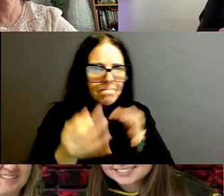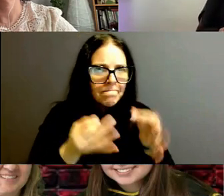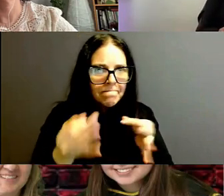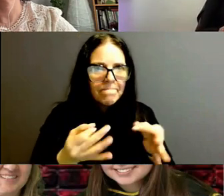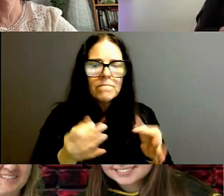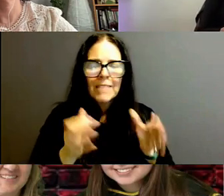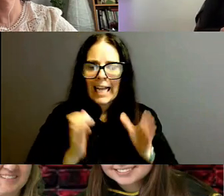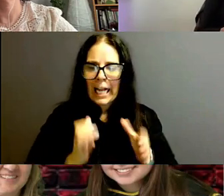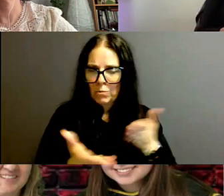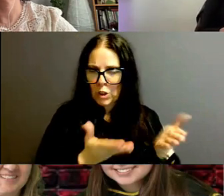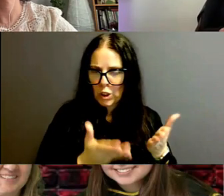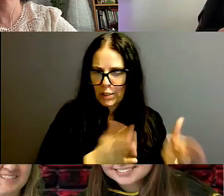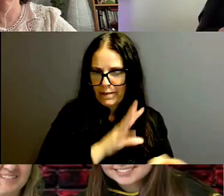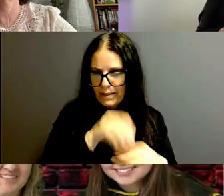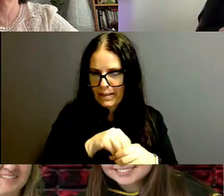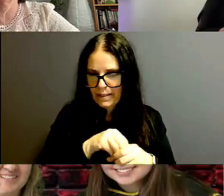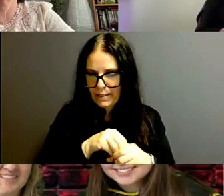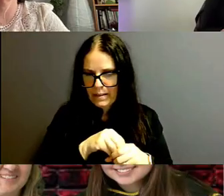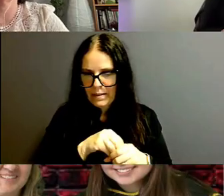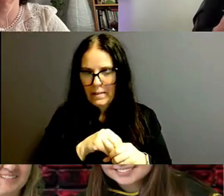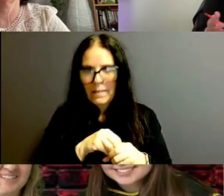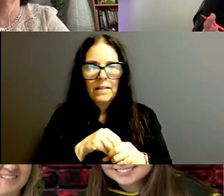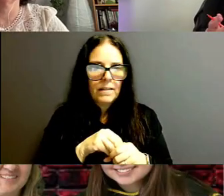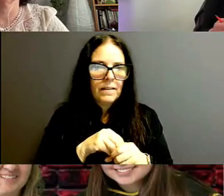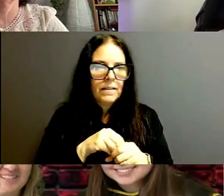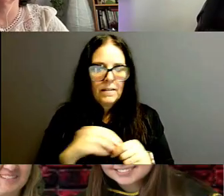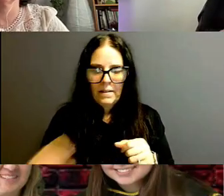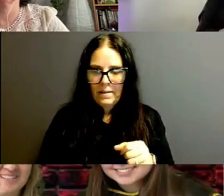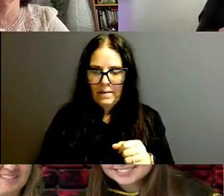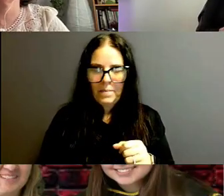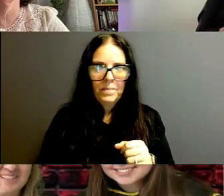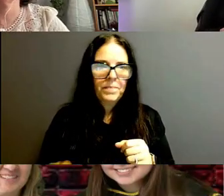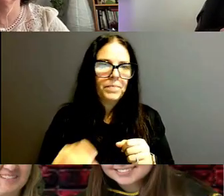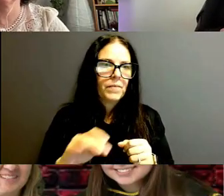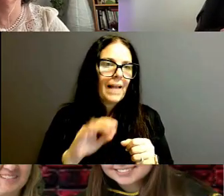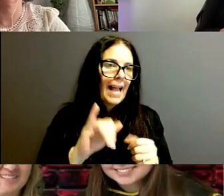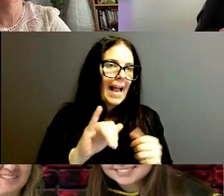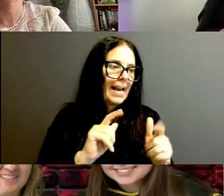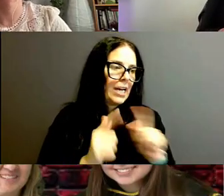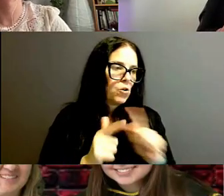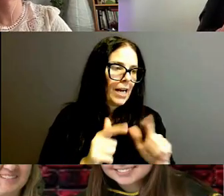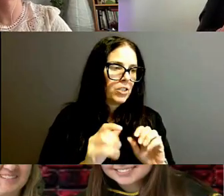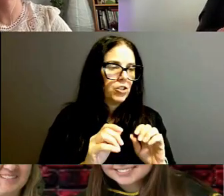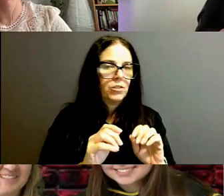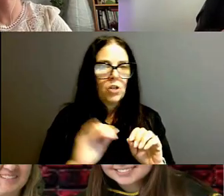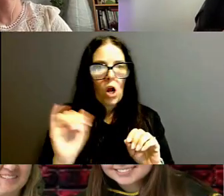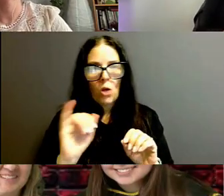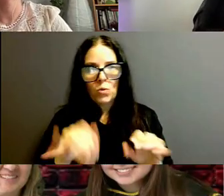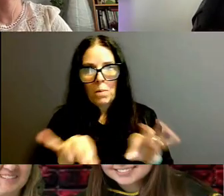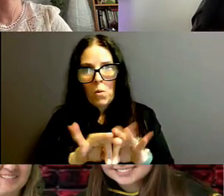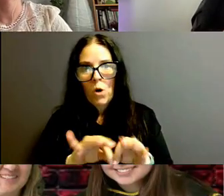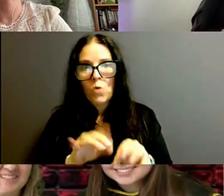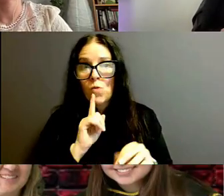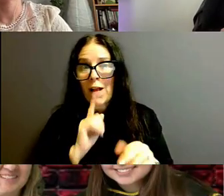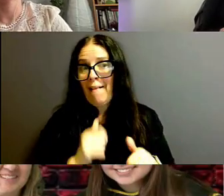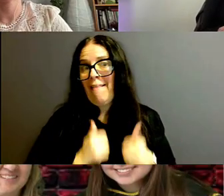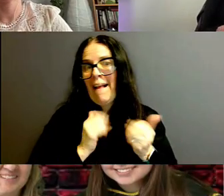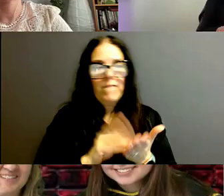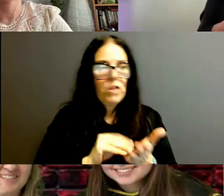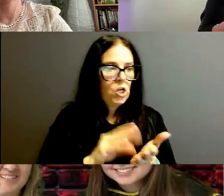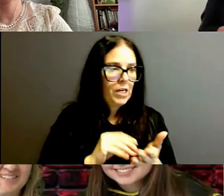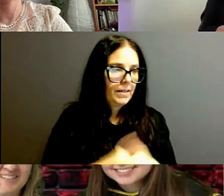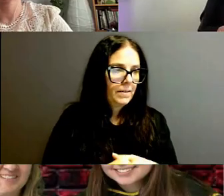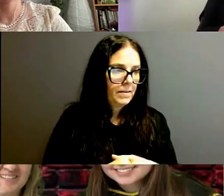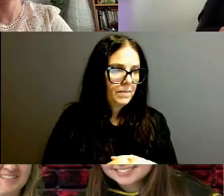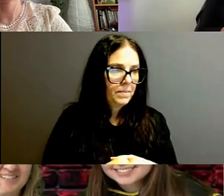customer service um, interaction, which is also important, right? It's real life learning. And